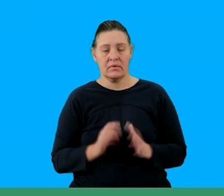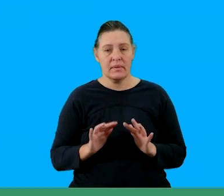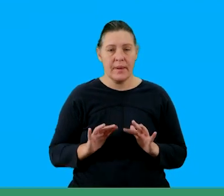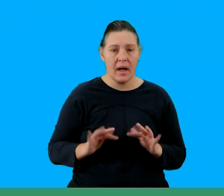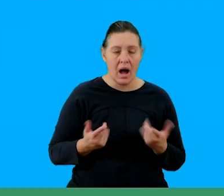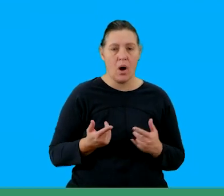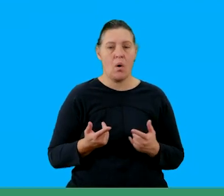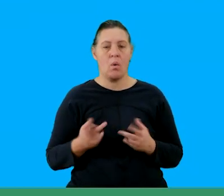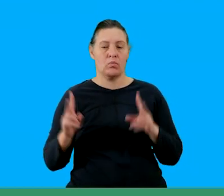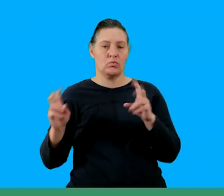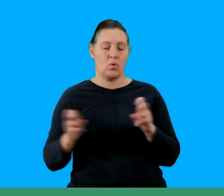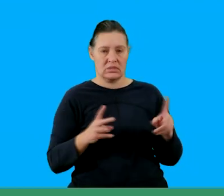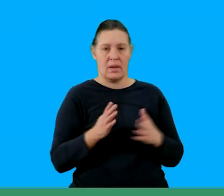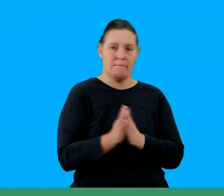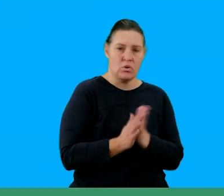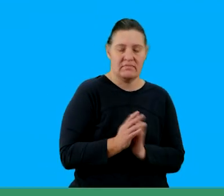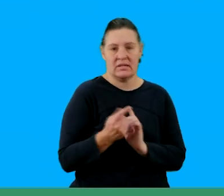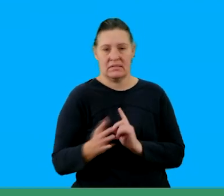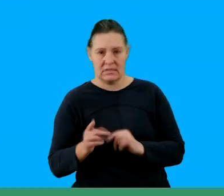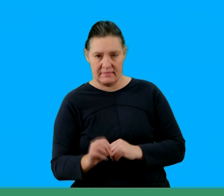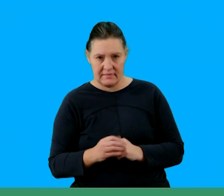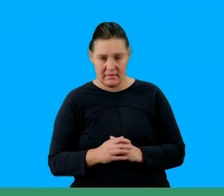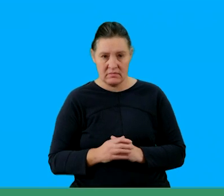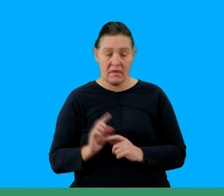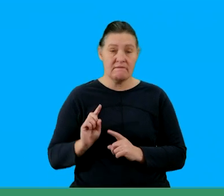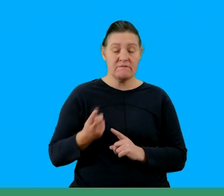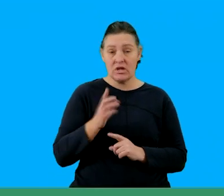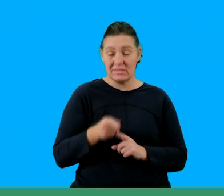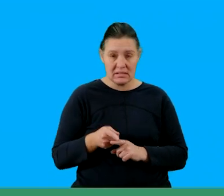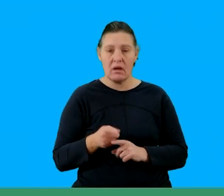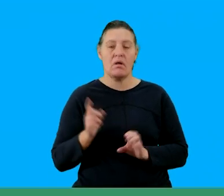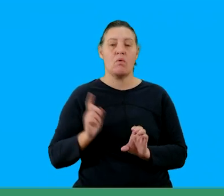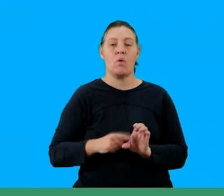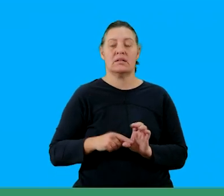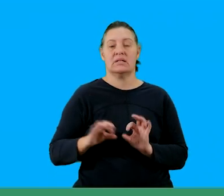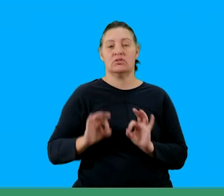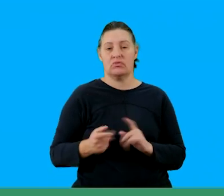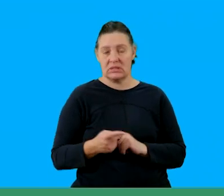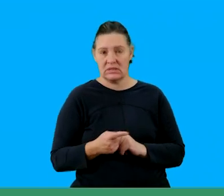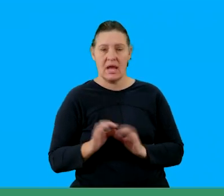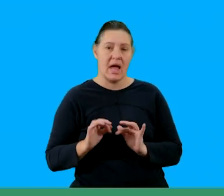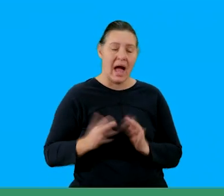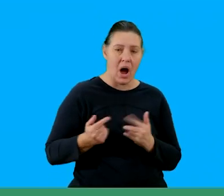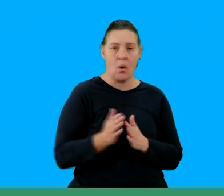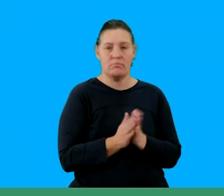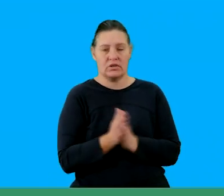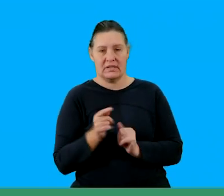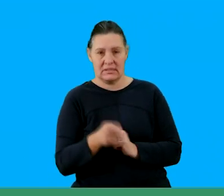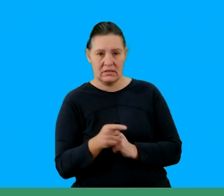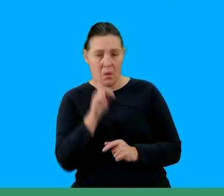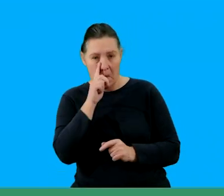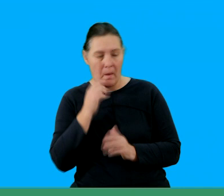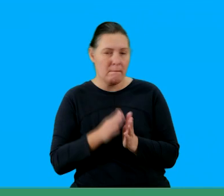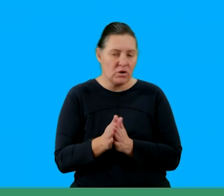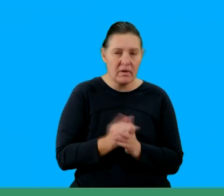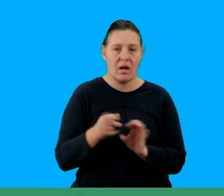So that is how you quote and motivate. So the first part is the quality assurance. And how do you motivate